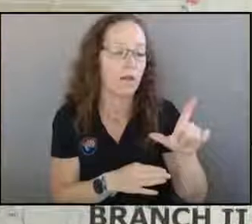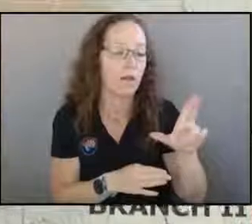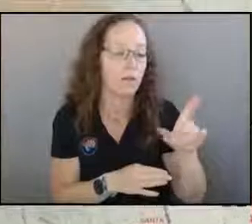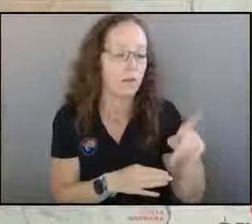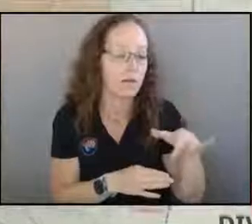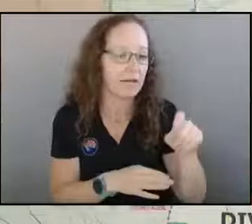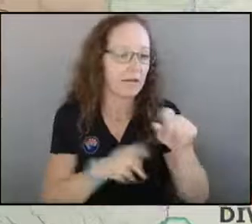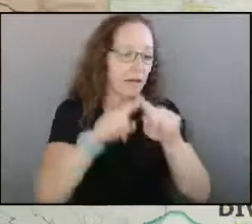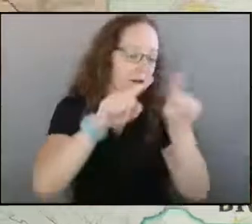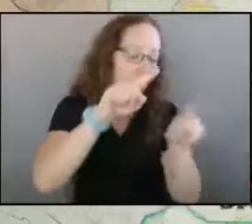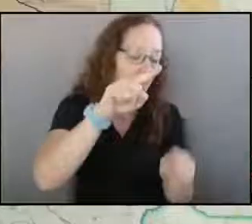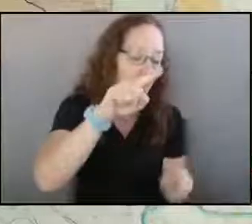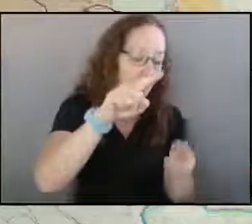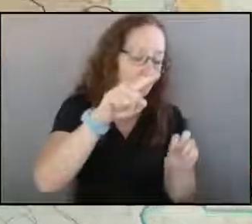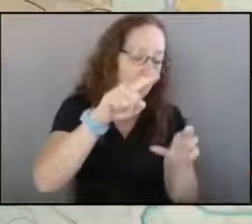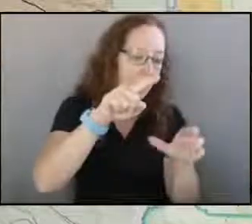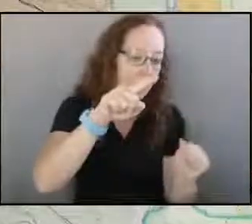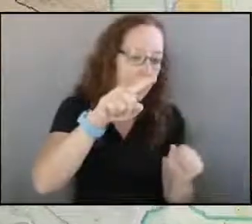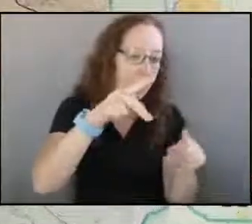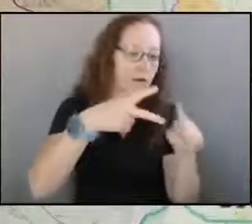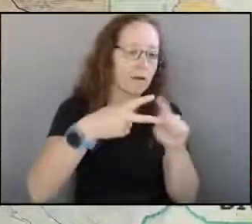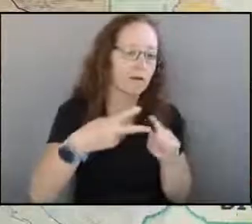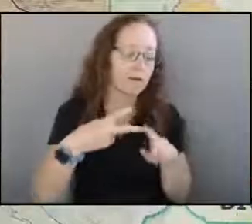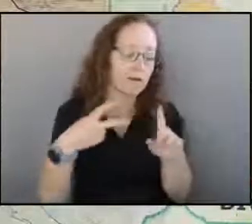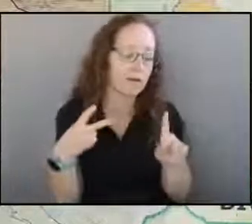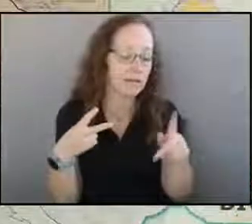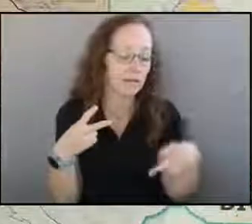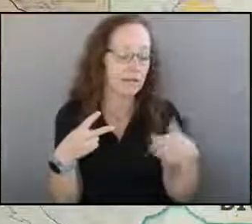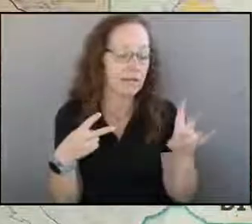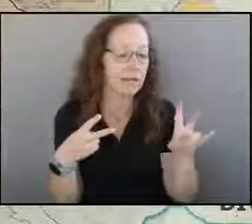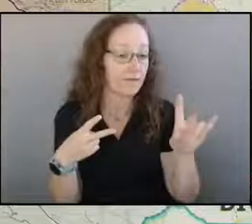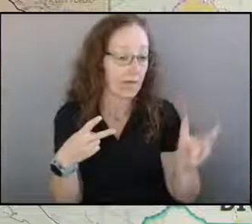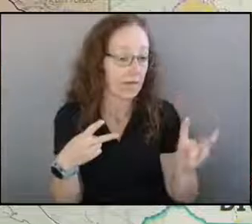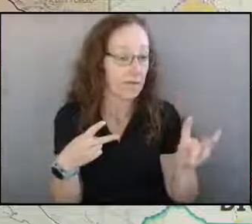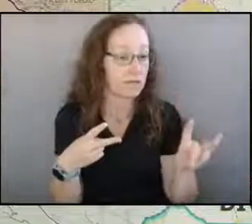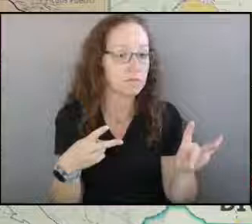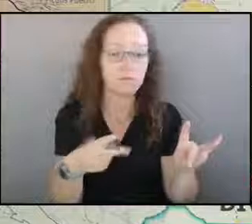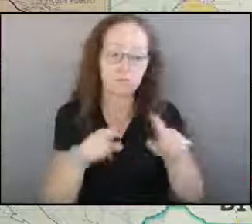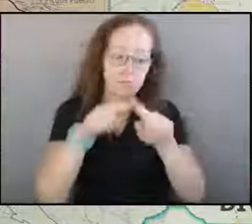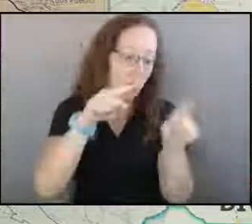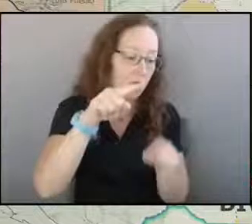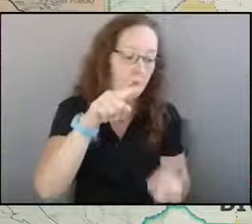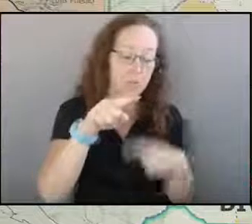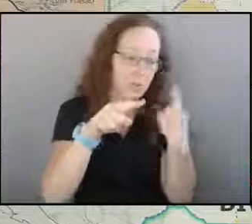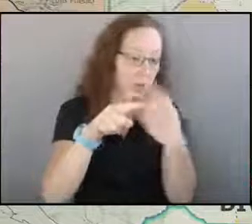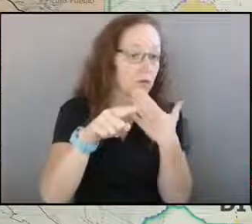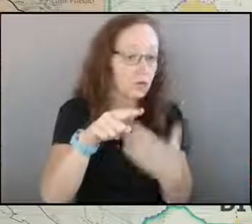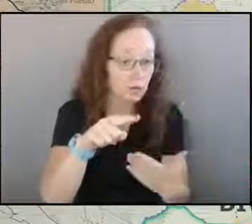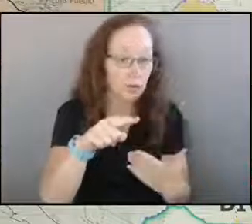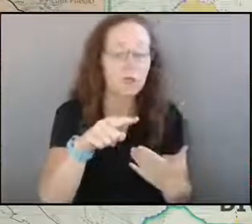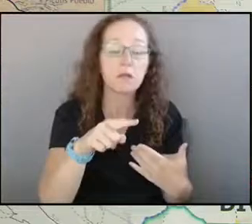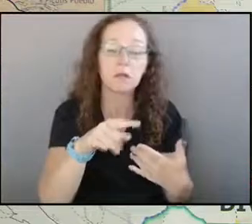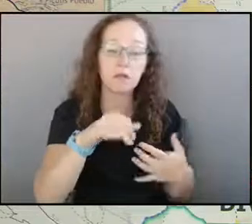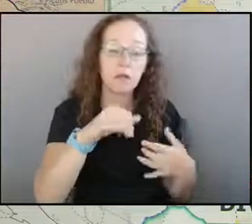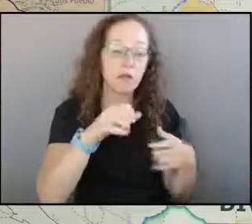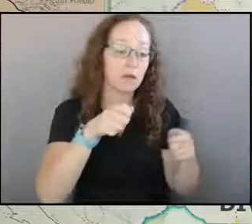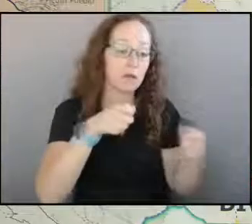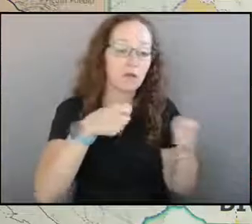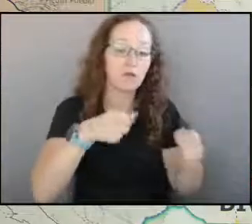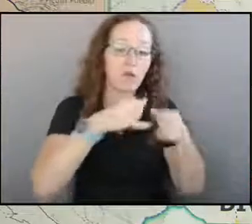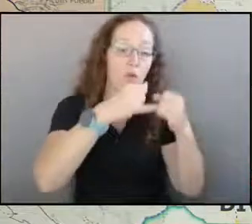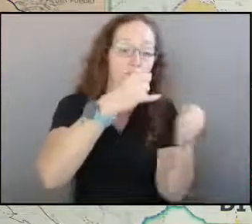then up towards DP78 in Cleveland. All this is looking really good. Fire's holding on all the control lines. Crews in there continuing to mop